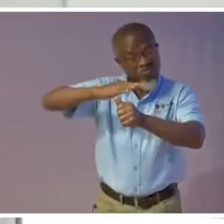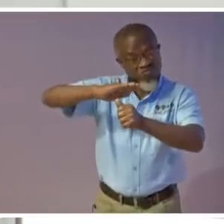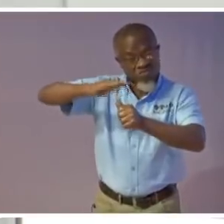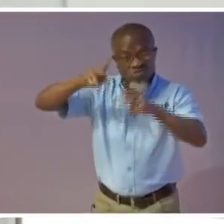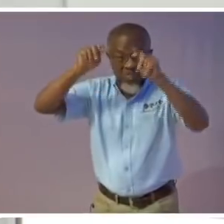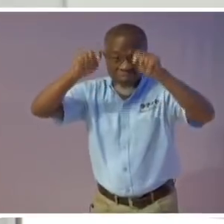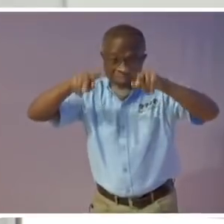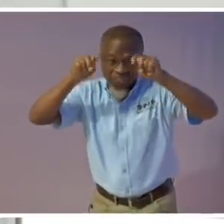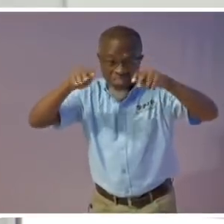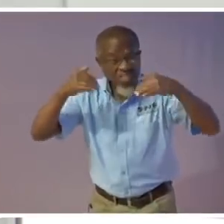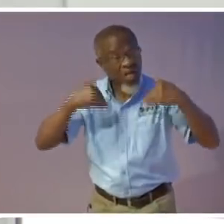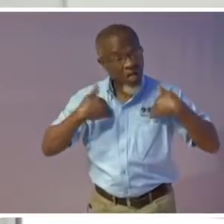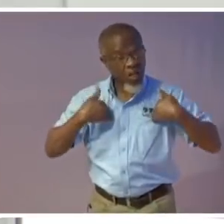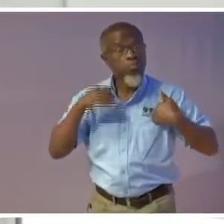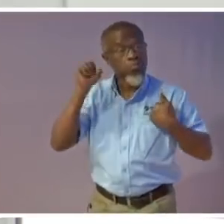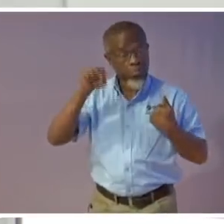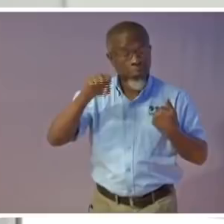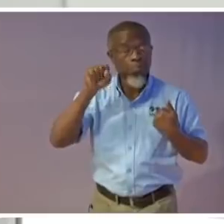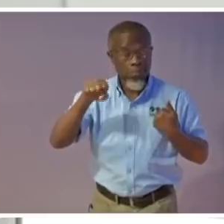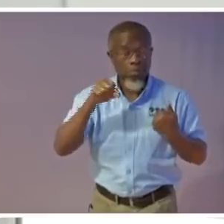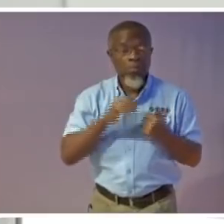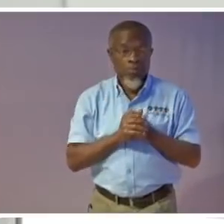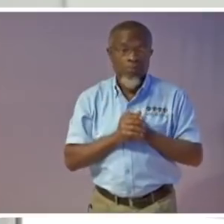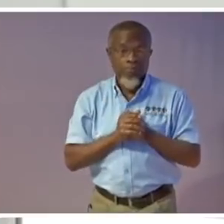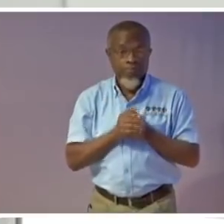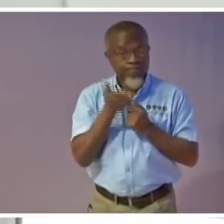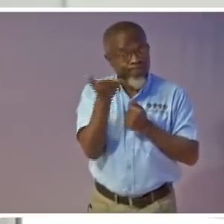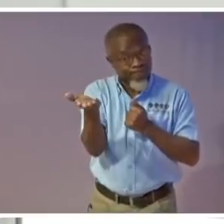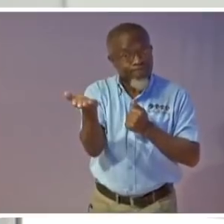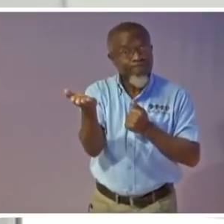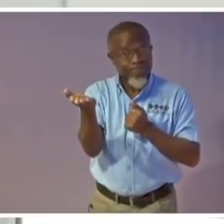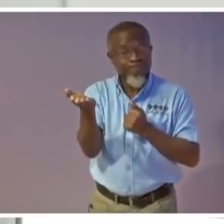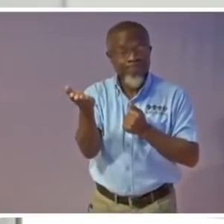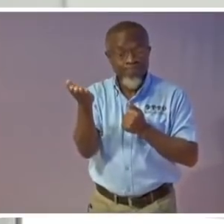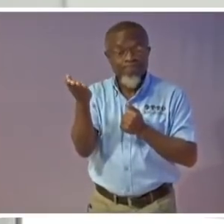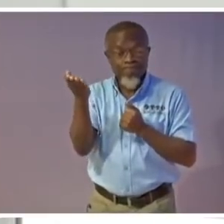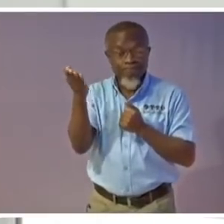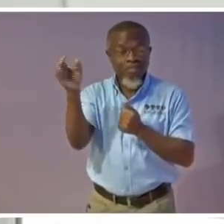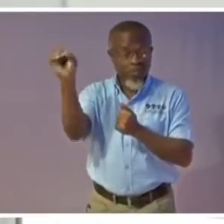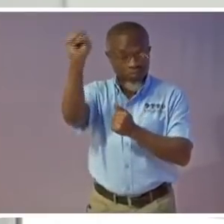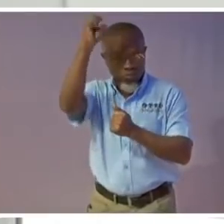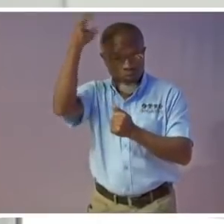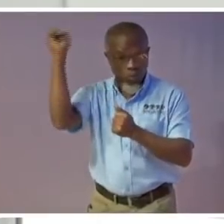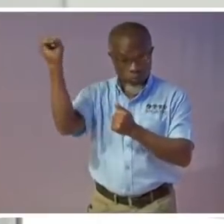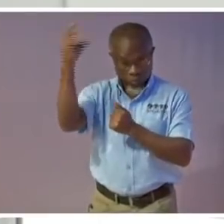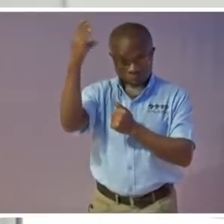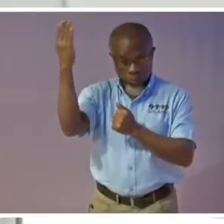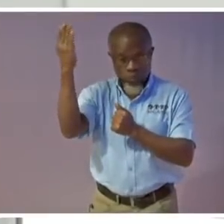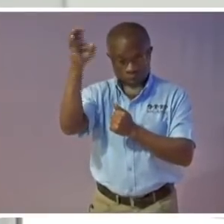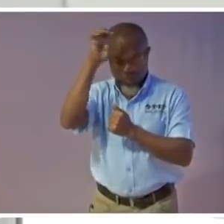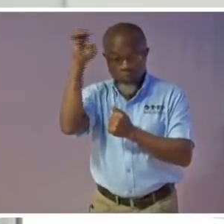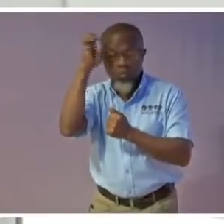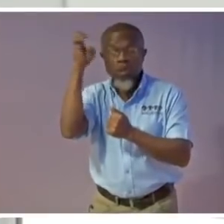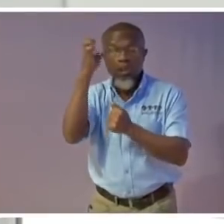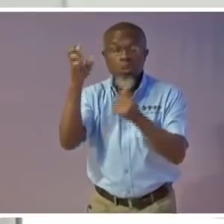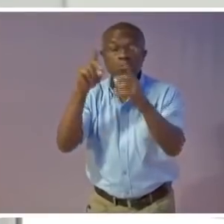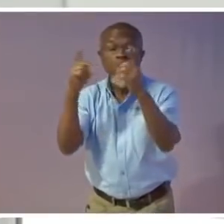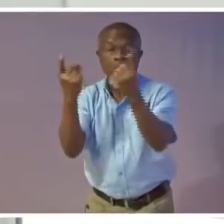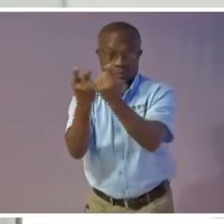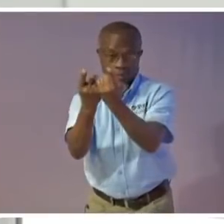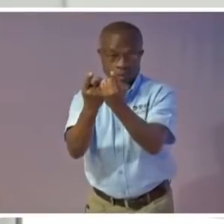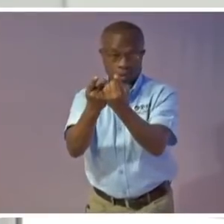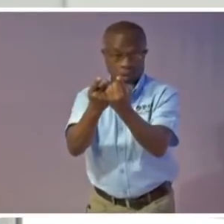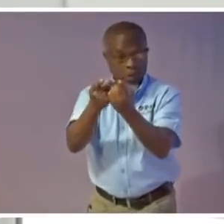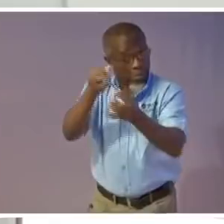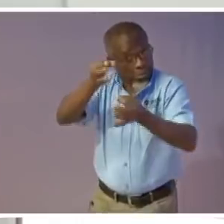supporting resources available in the accident and emergencies and the parallel healthcare system. In the event that you are at home